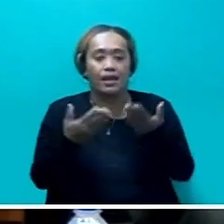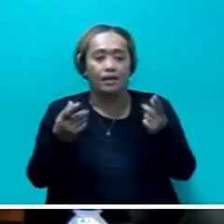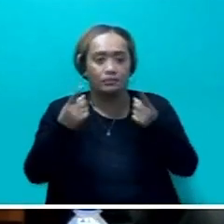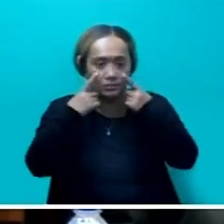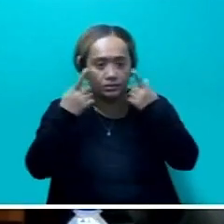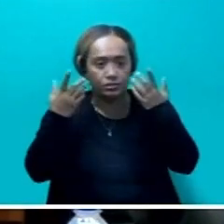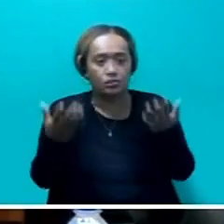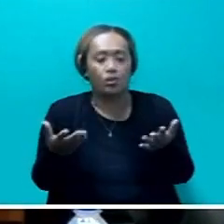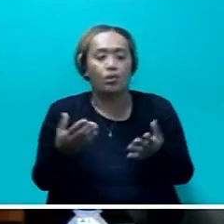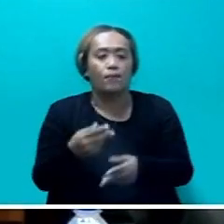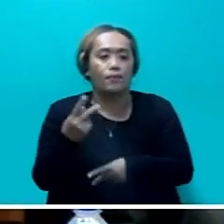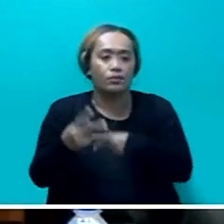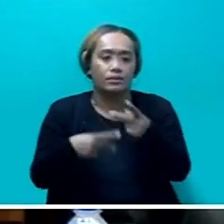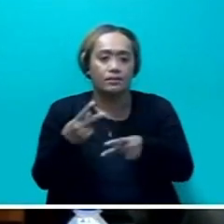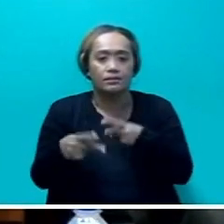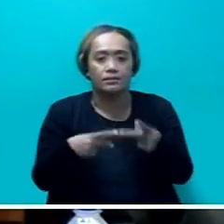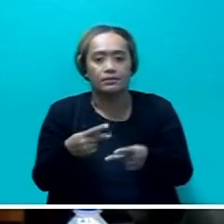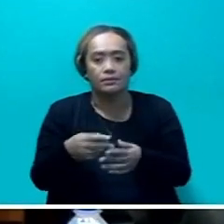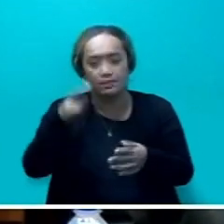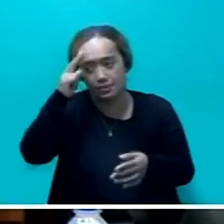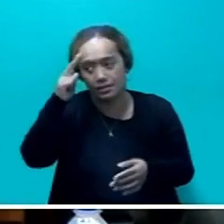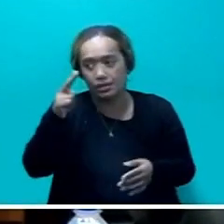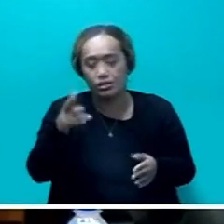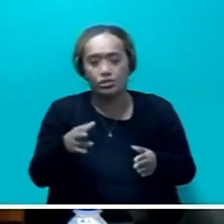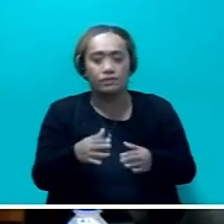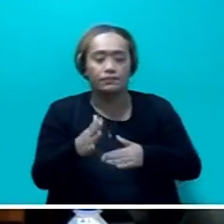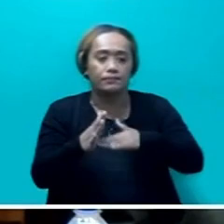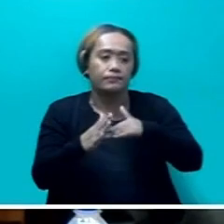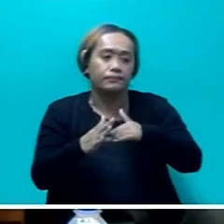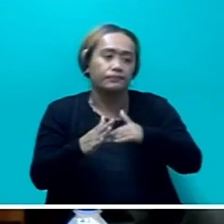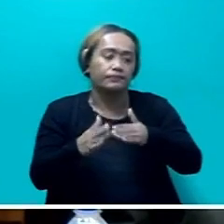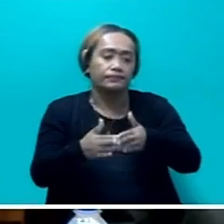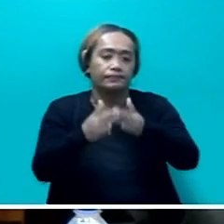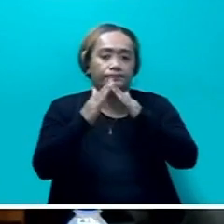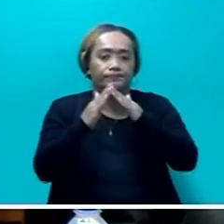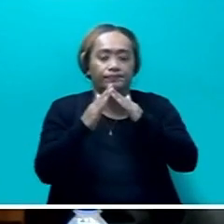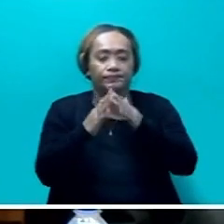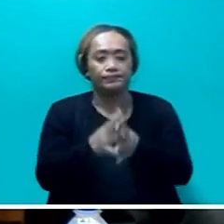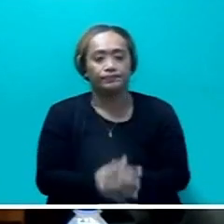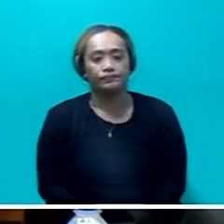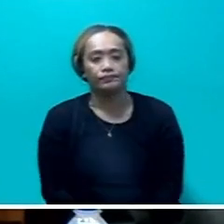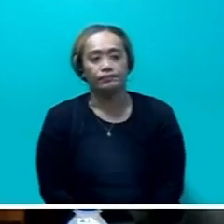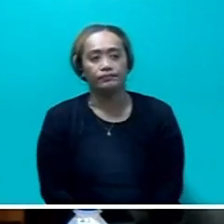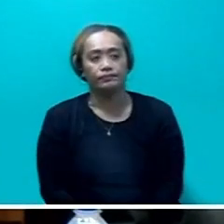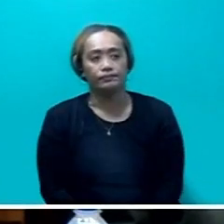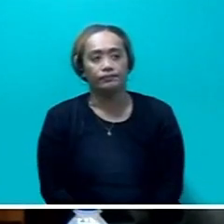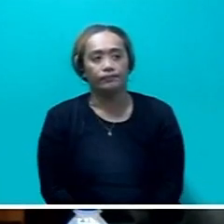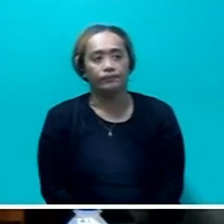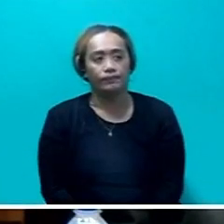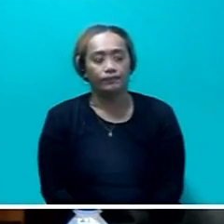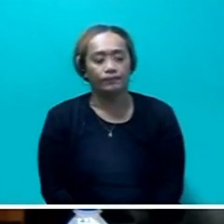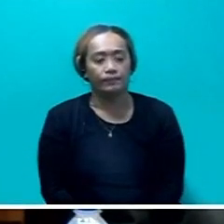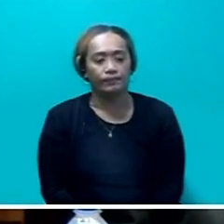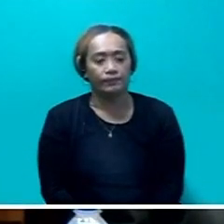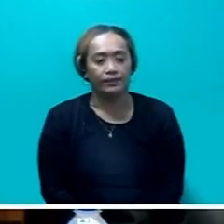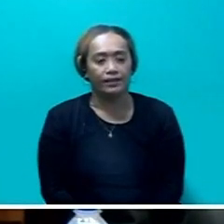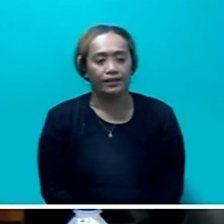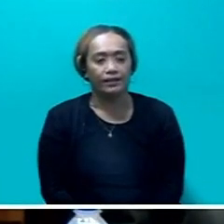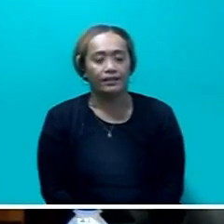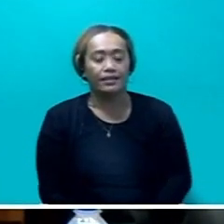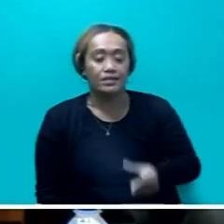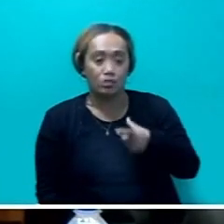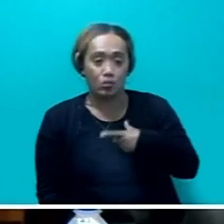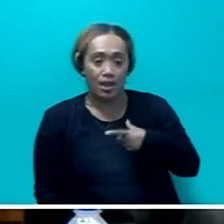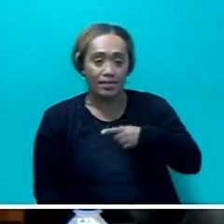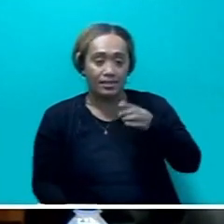cornerstones of processes of nation building. This is why, Mr. Speaker, this government, led by